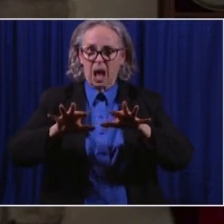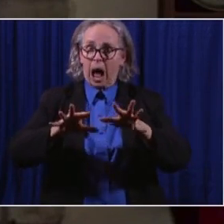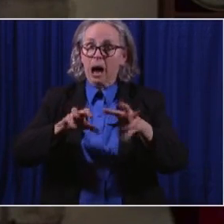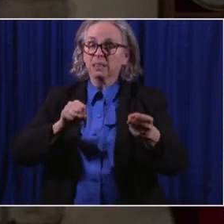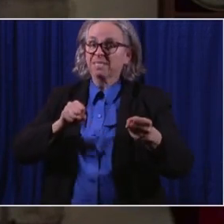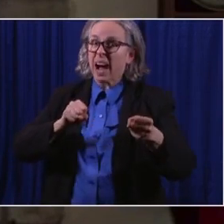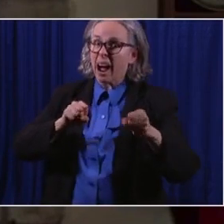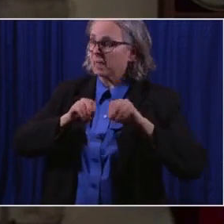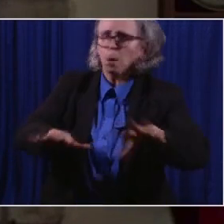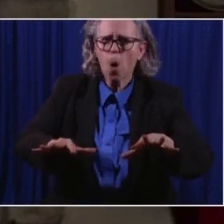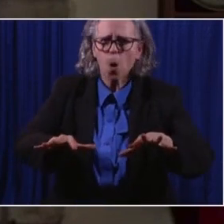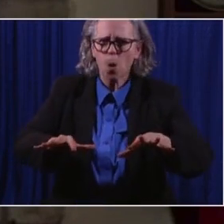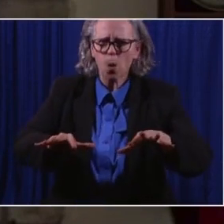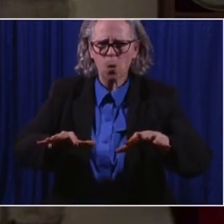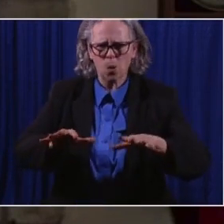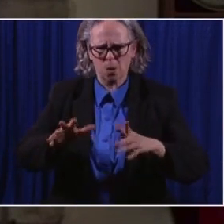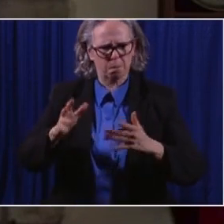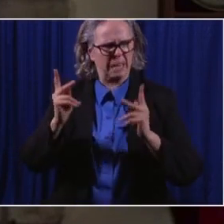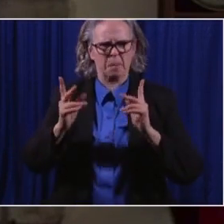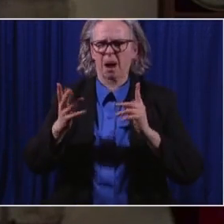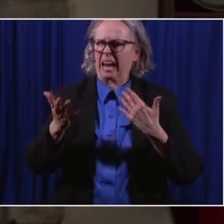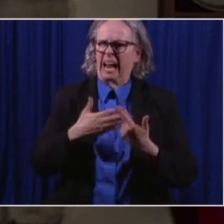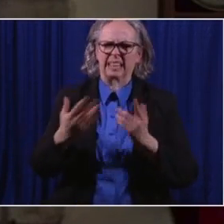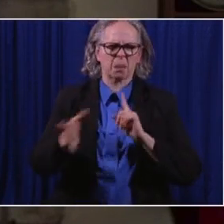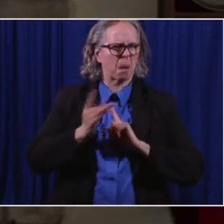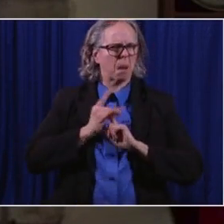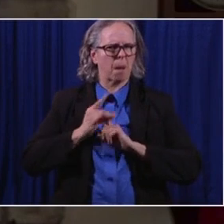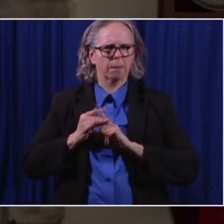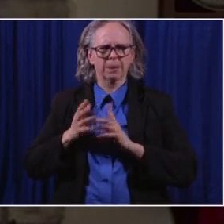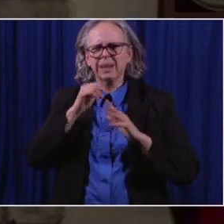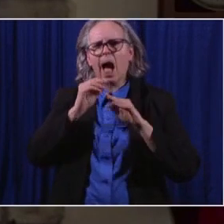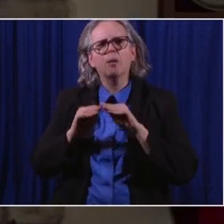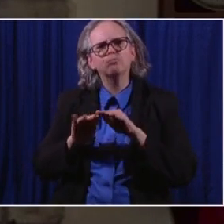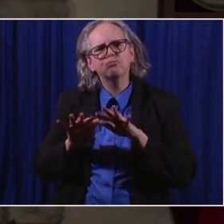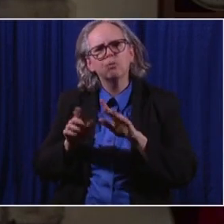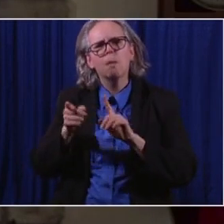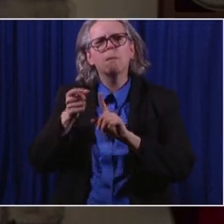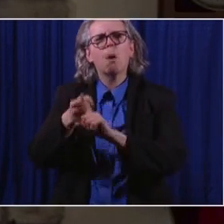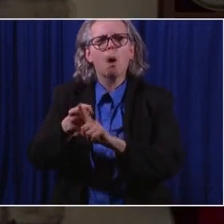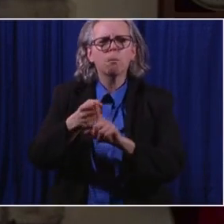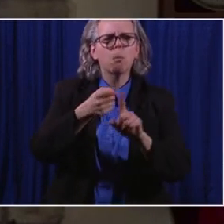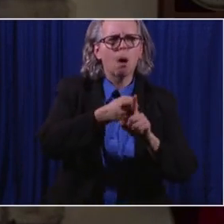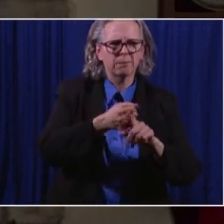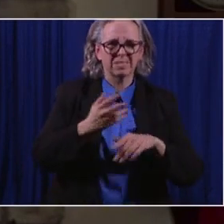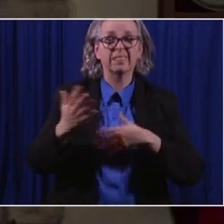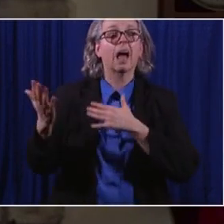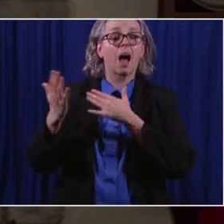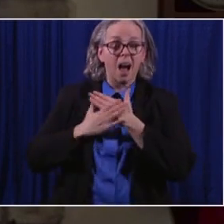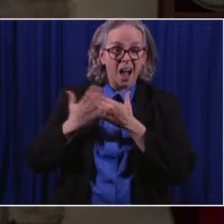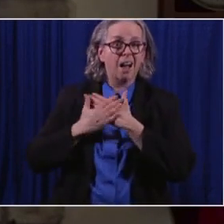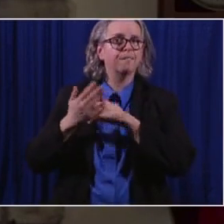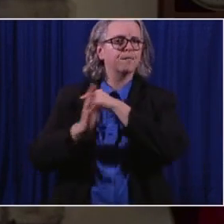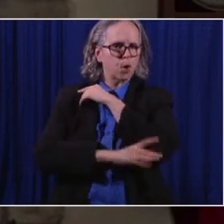its way out. We were told that we would see more spread in the fall when it got colder. People went